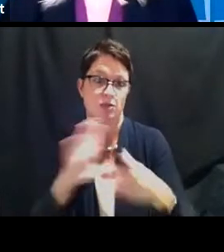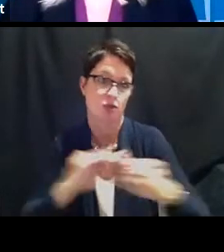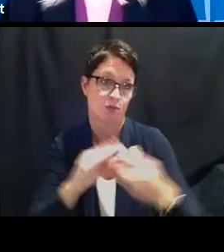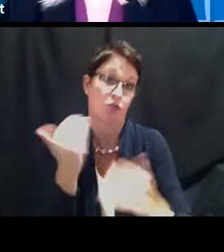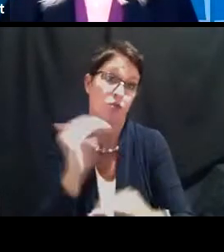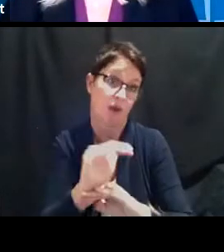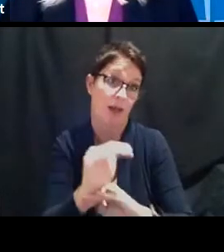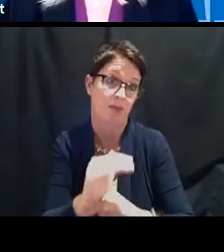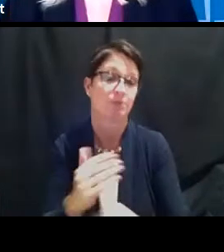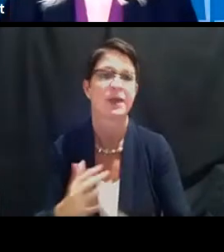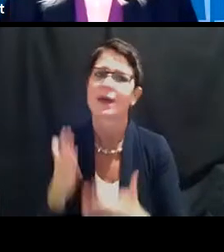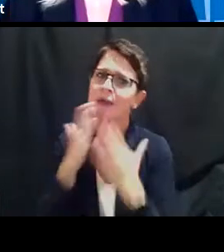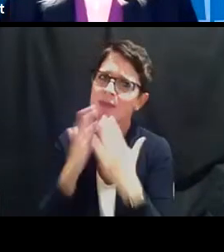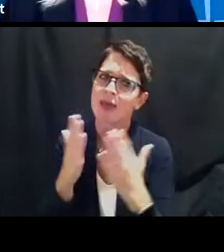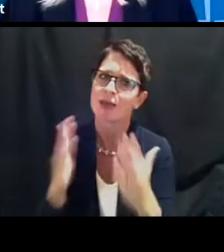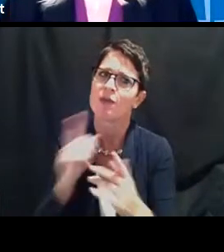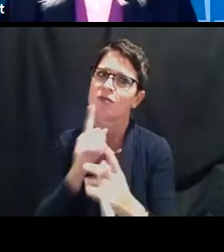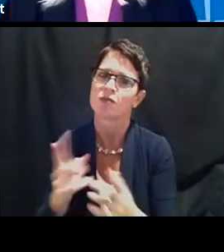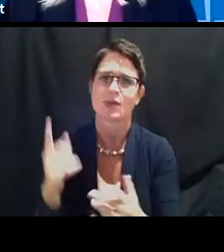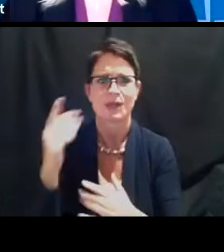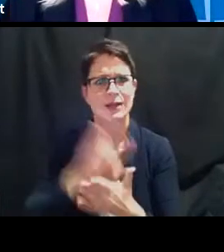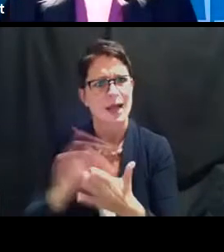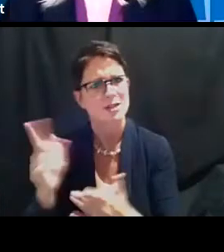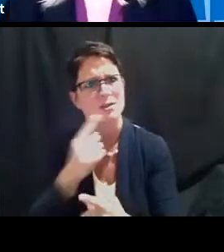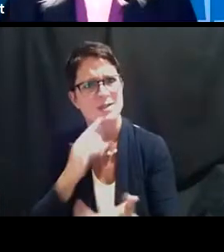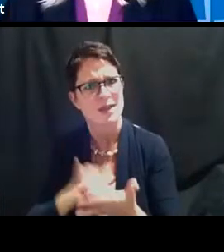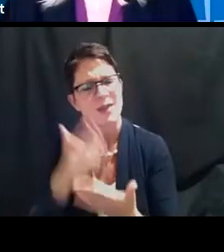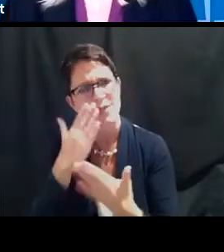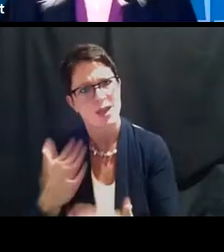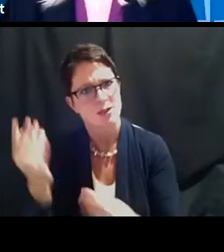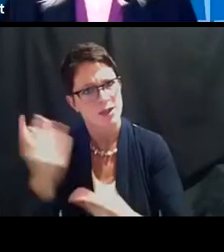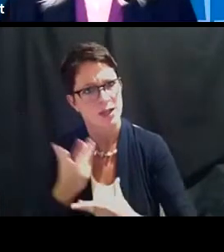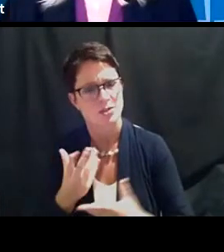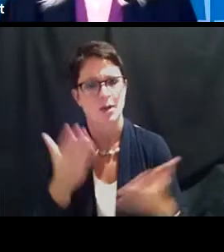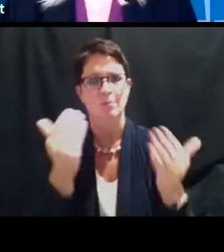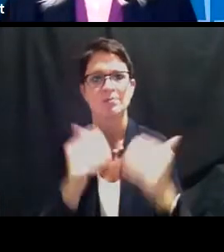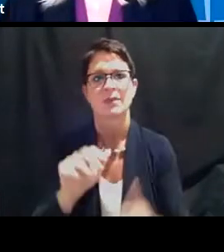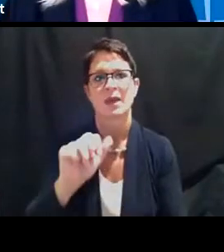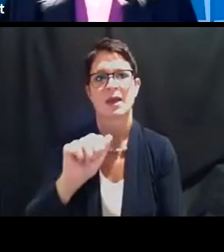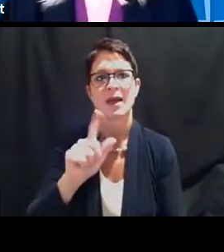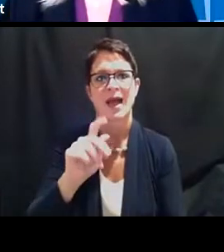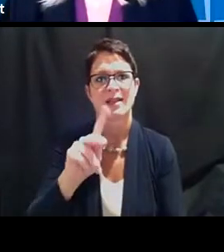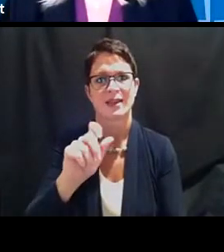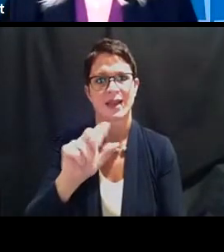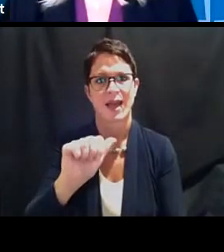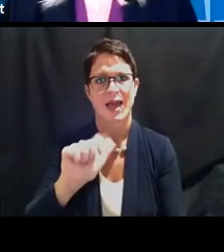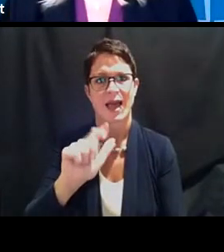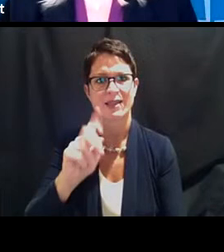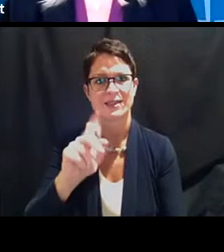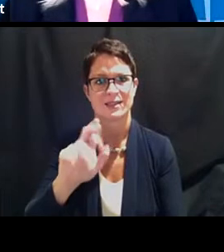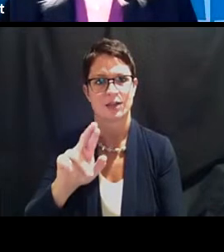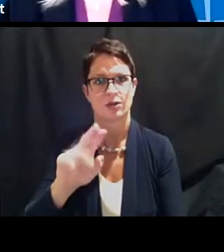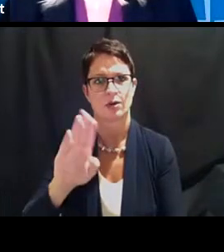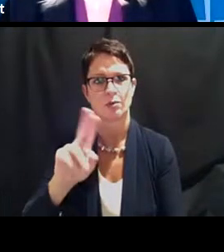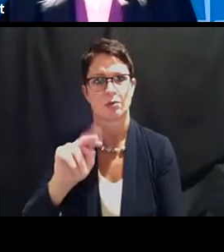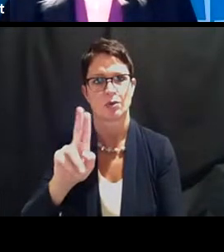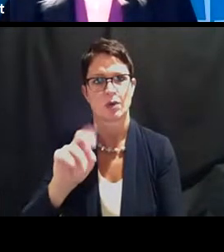you. That's very thoughtful. Alexander Bruno. Alexander, do you wish to speak